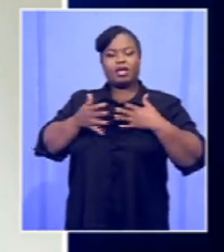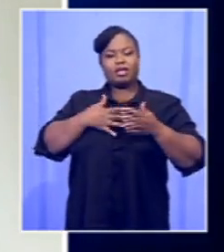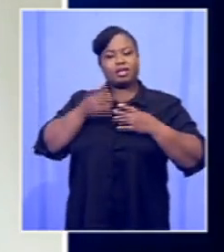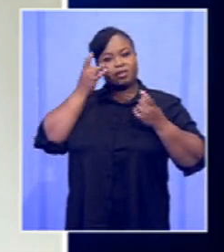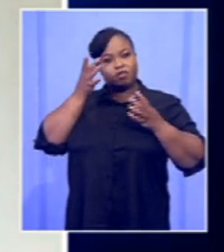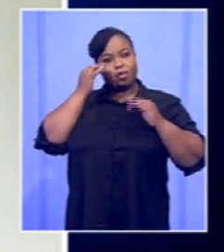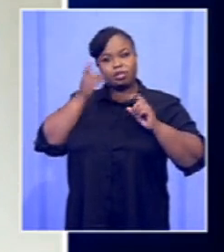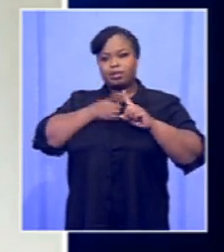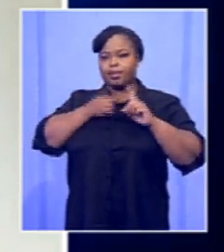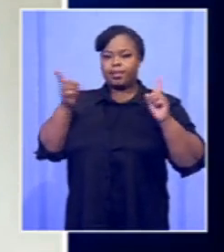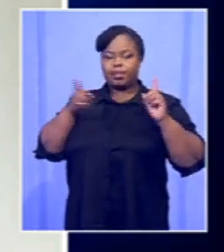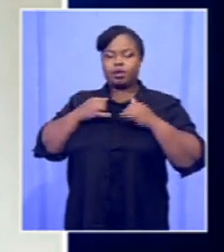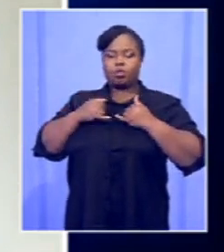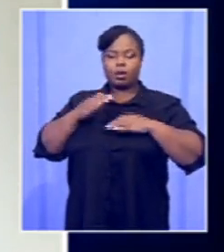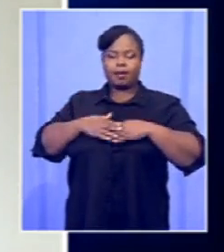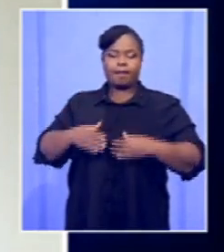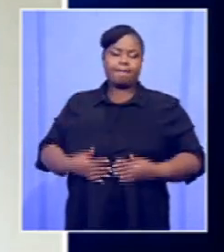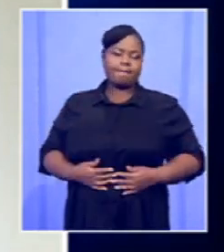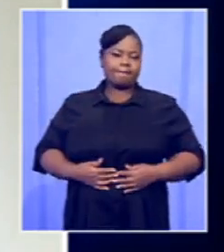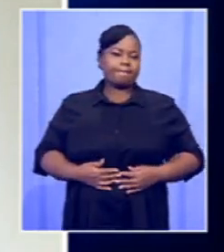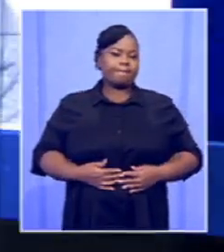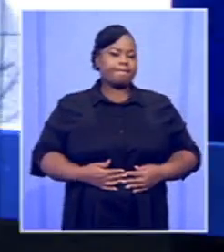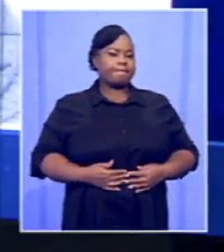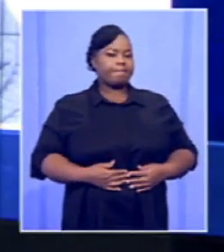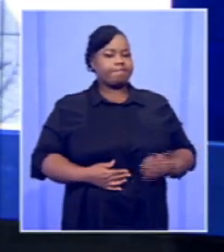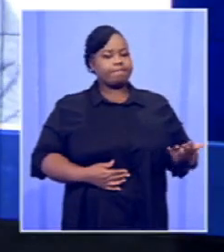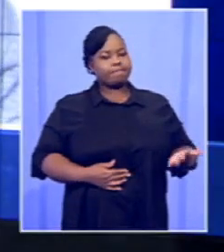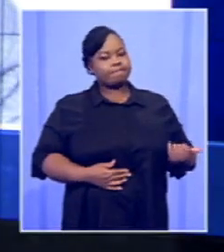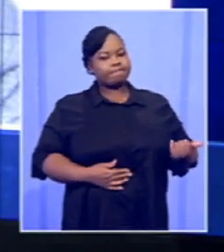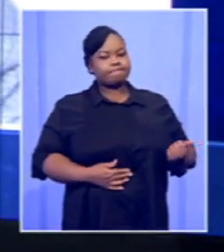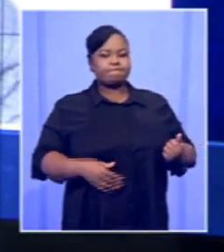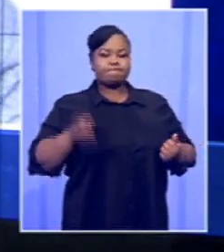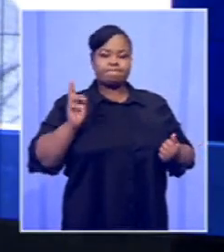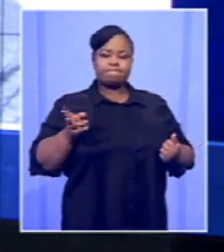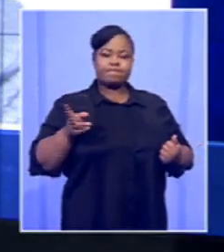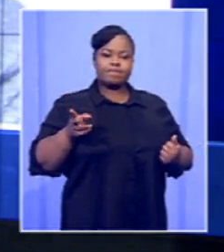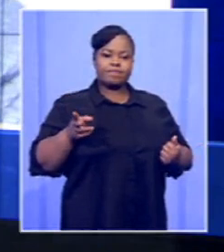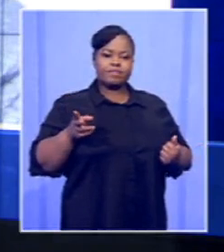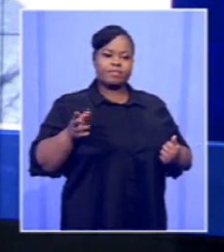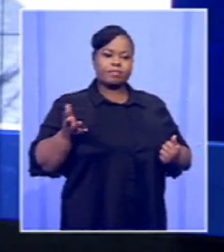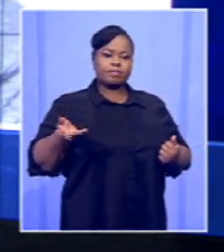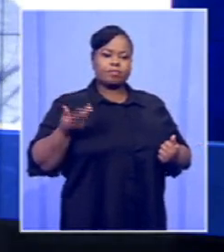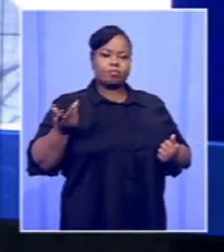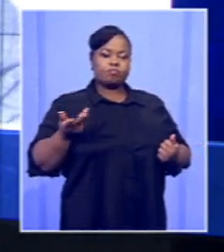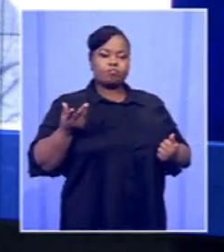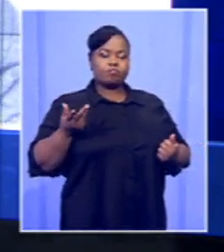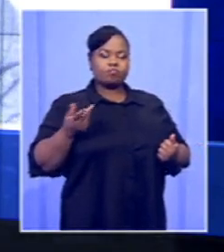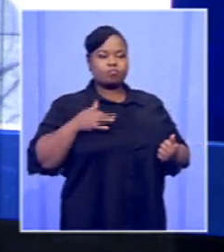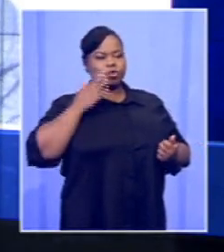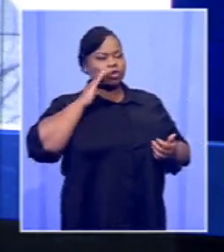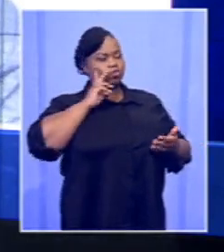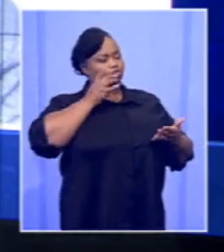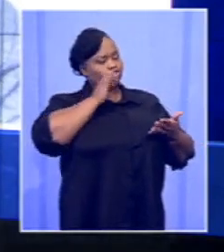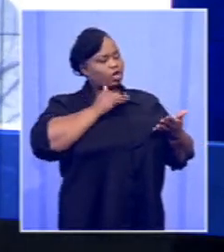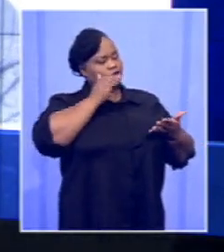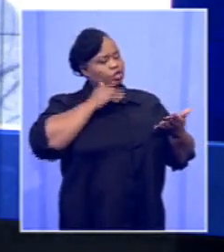being created or shared online deliberately. And also, just in terms of as you scan through the information